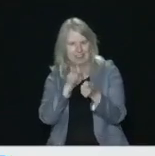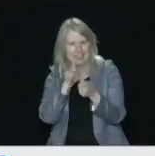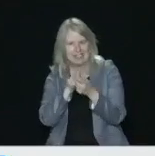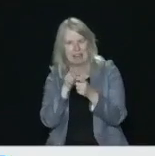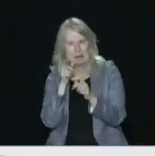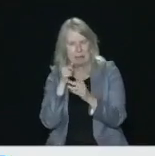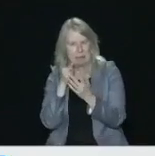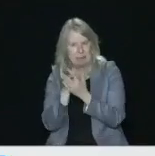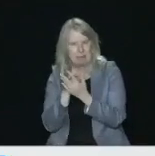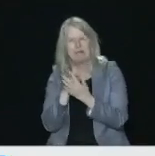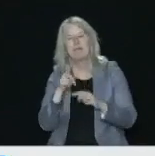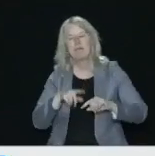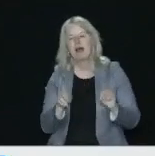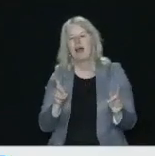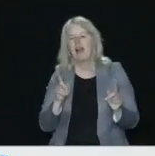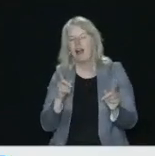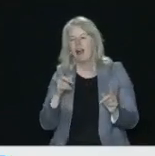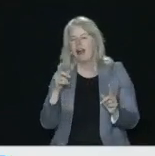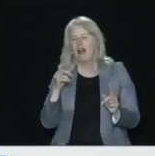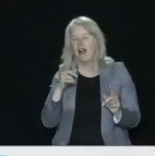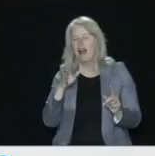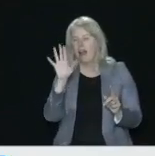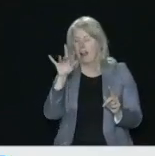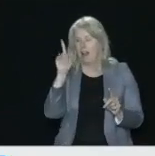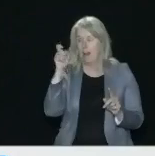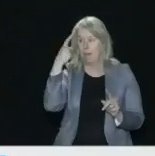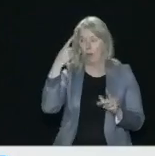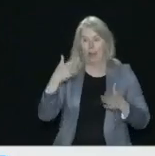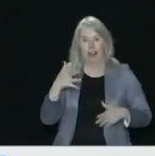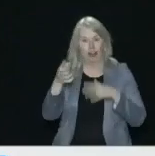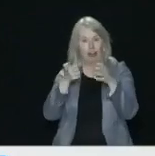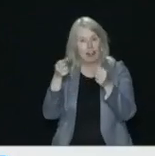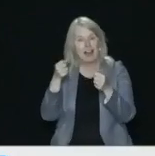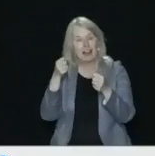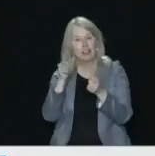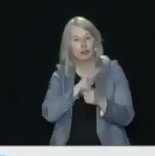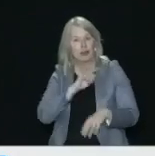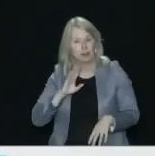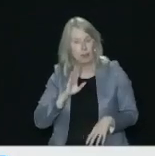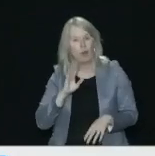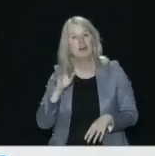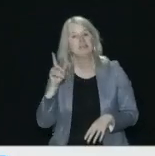had some gains during this pandemic, but we need to be able to solidify those gains.